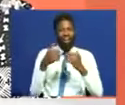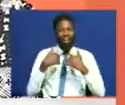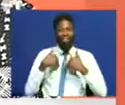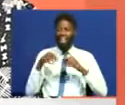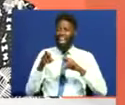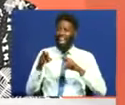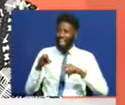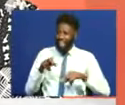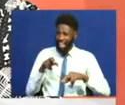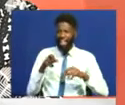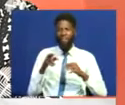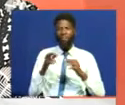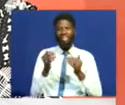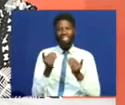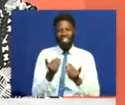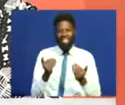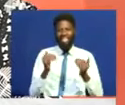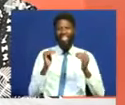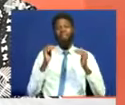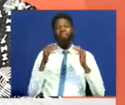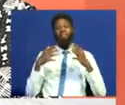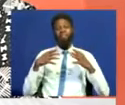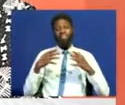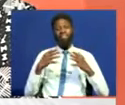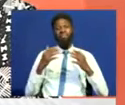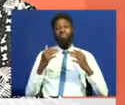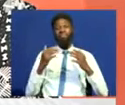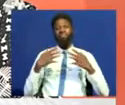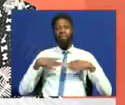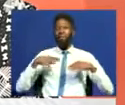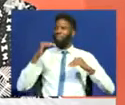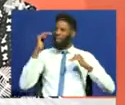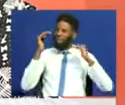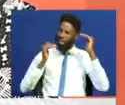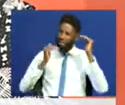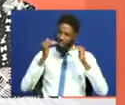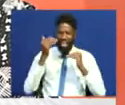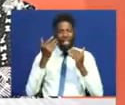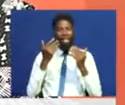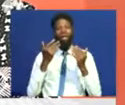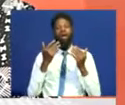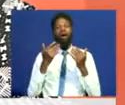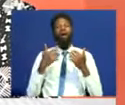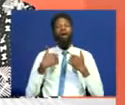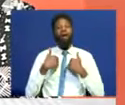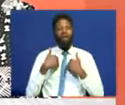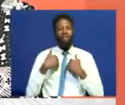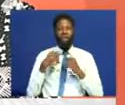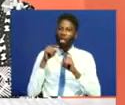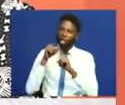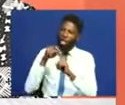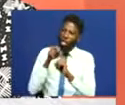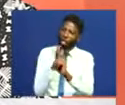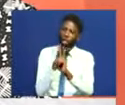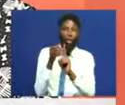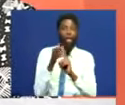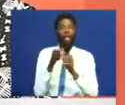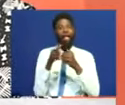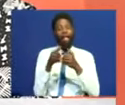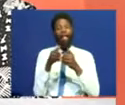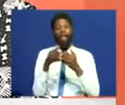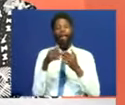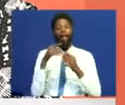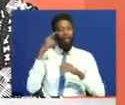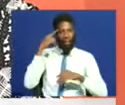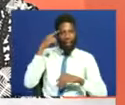molestation, and we receive a lot of that. We also have cases that have ended up being femicide cases.